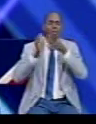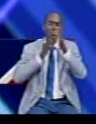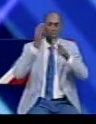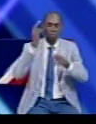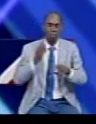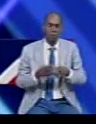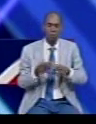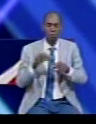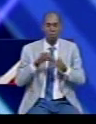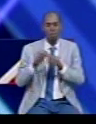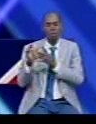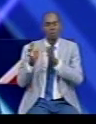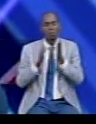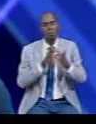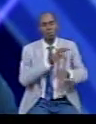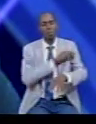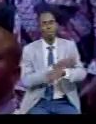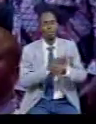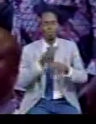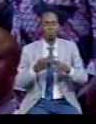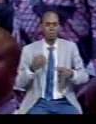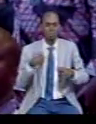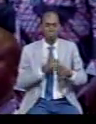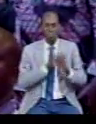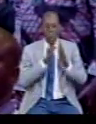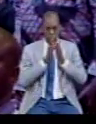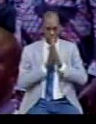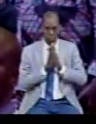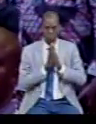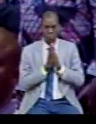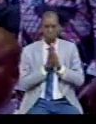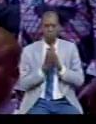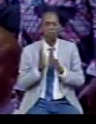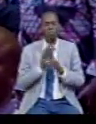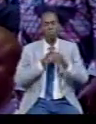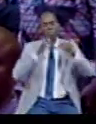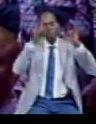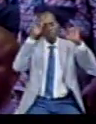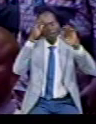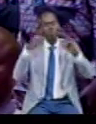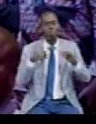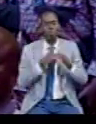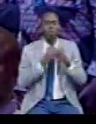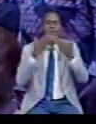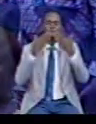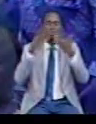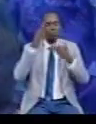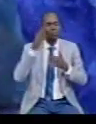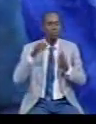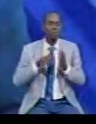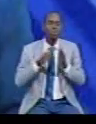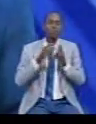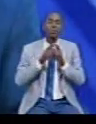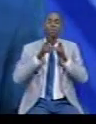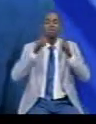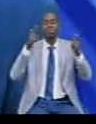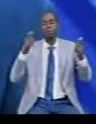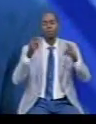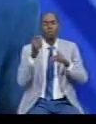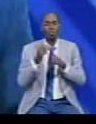In Jesus' mighty name, we'll pray. Our Father, we thank you for this great message we've had